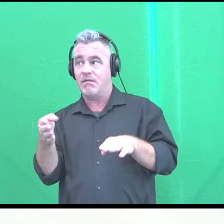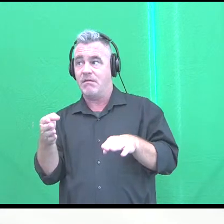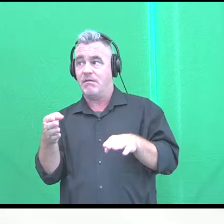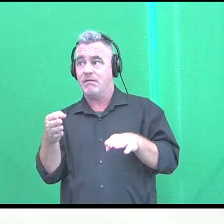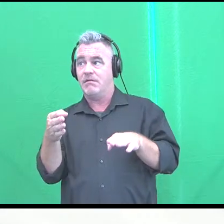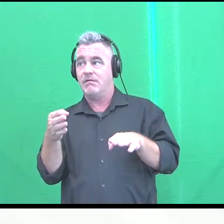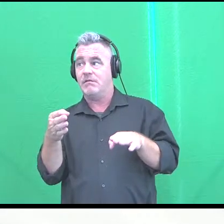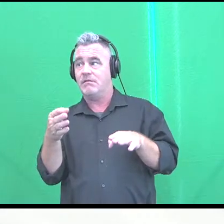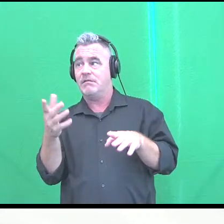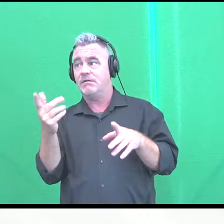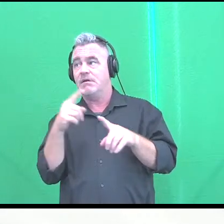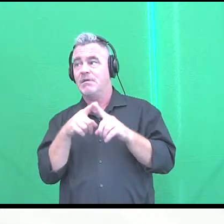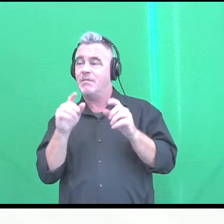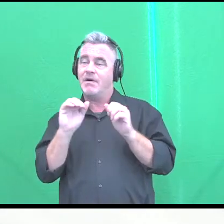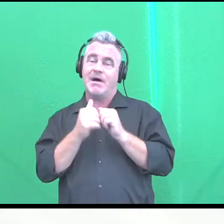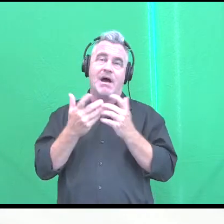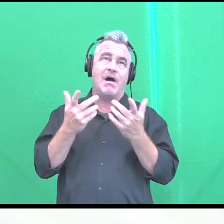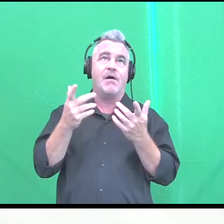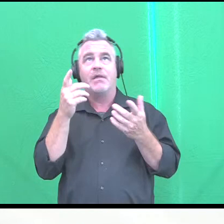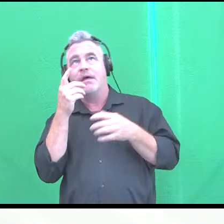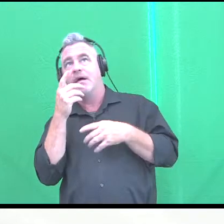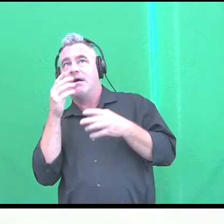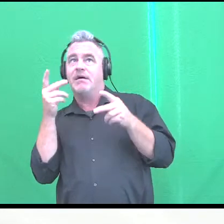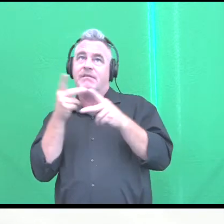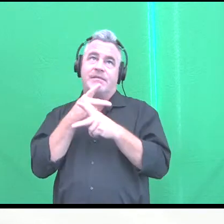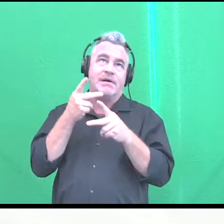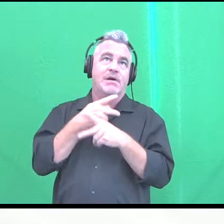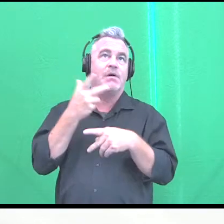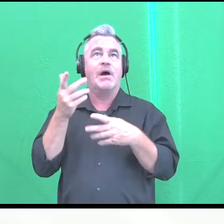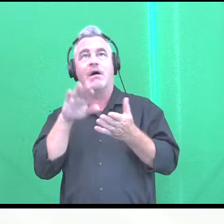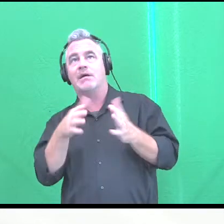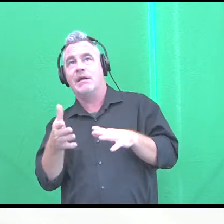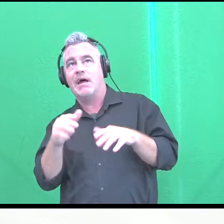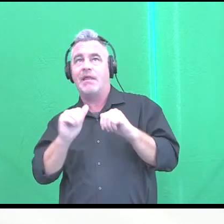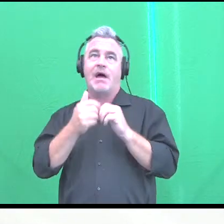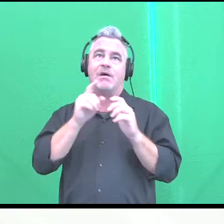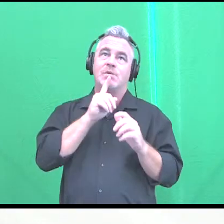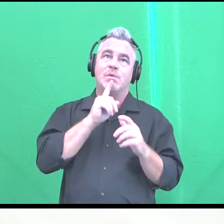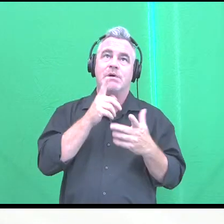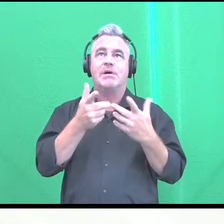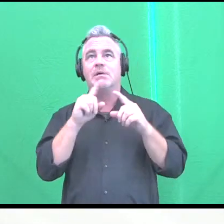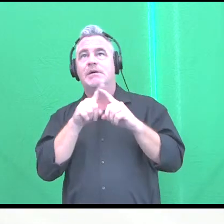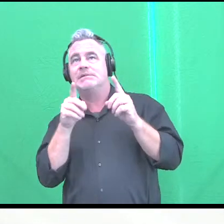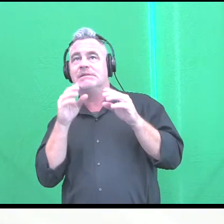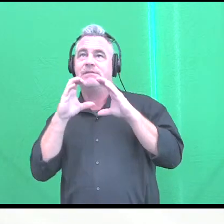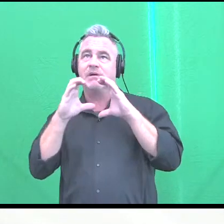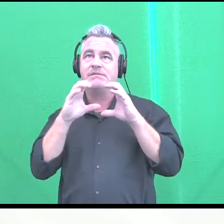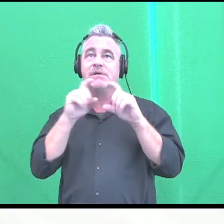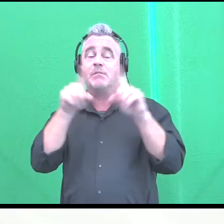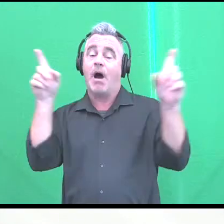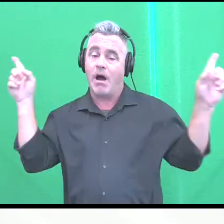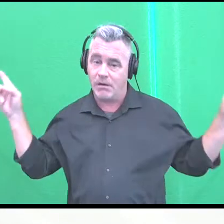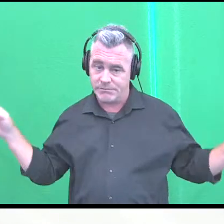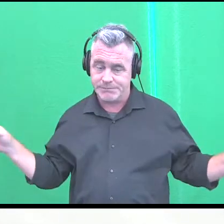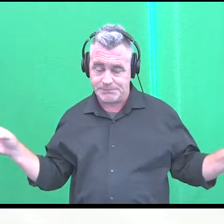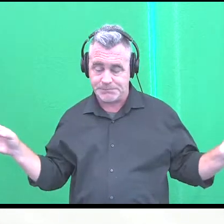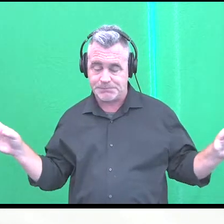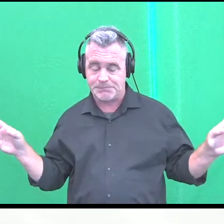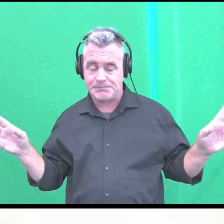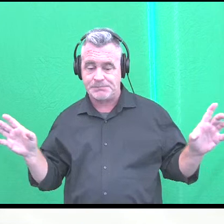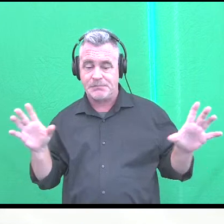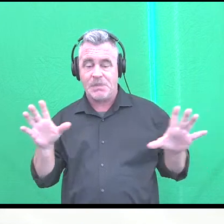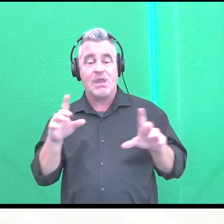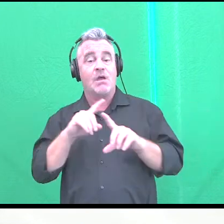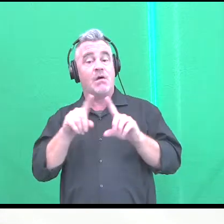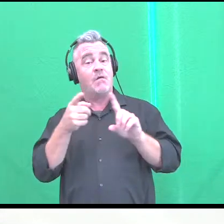they calculate a death and what really caused it and all that, that's a different conversation. But according to